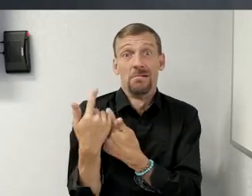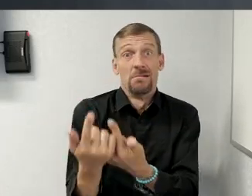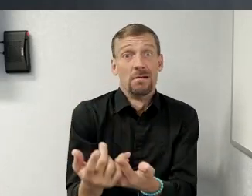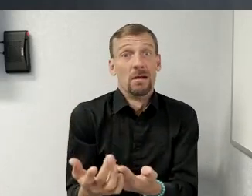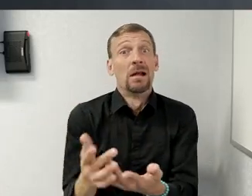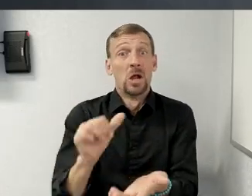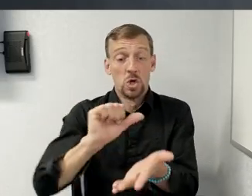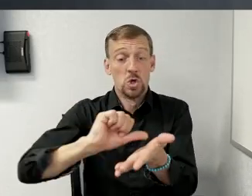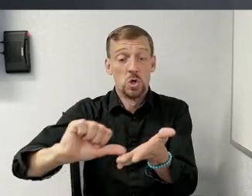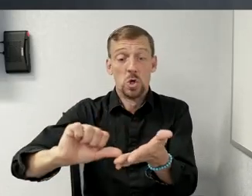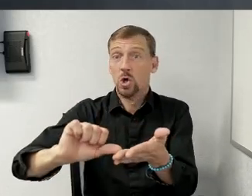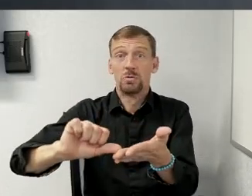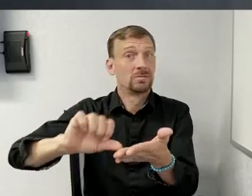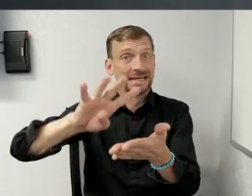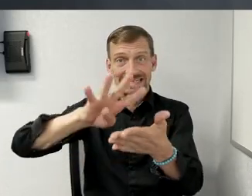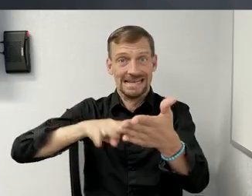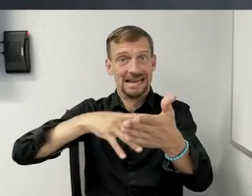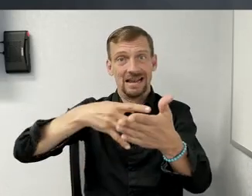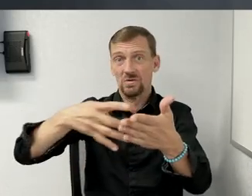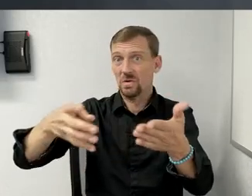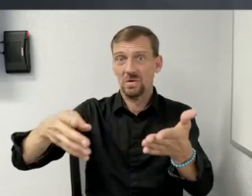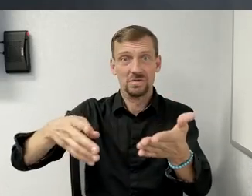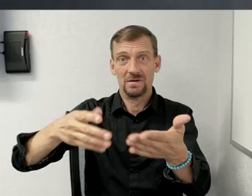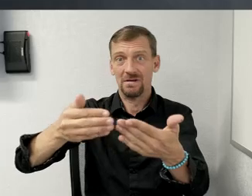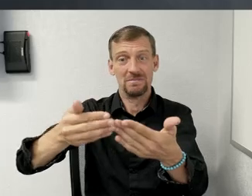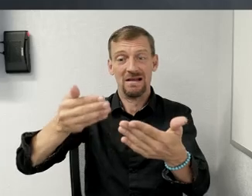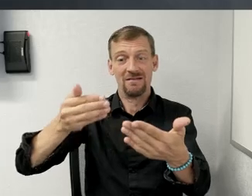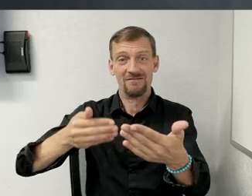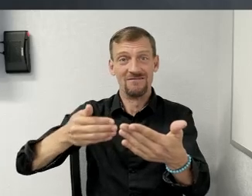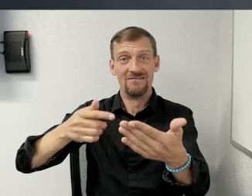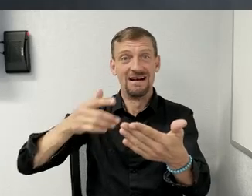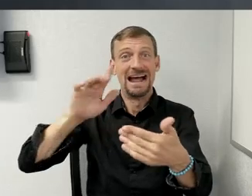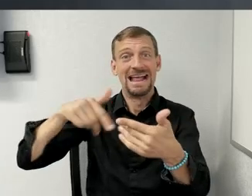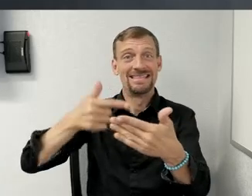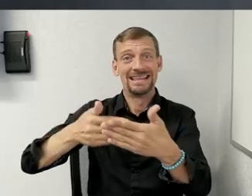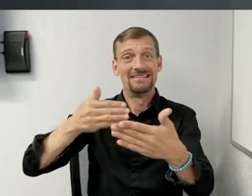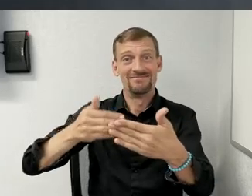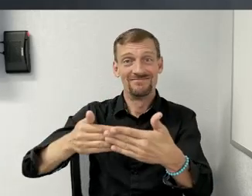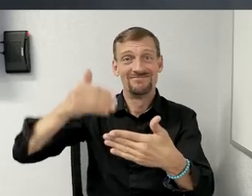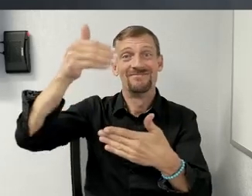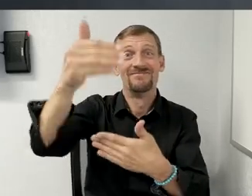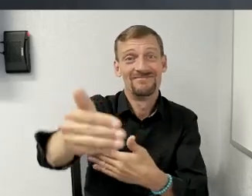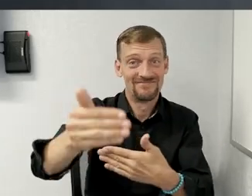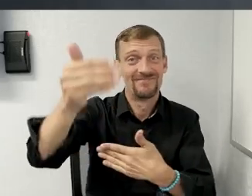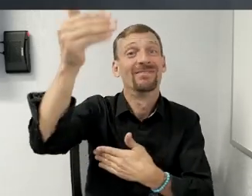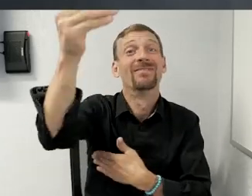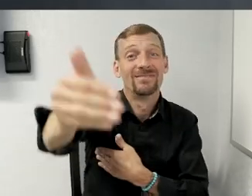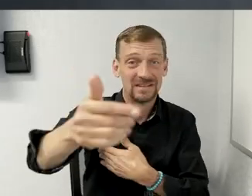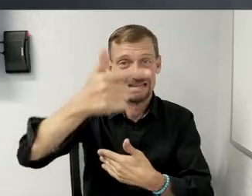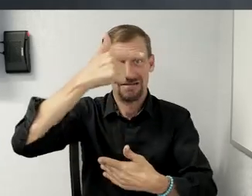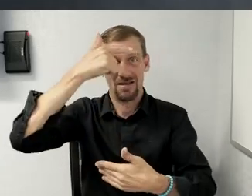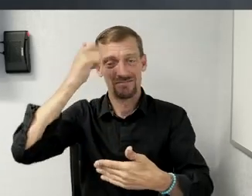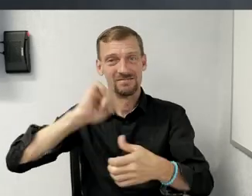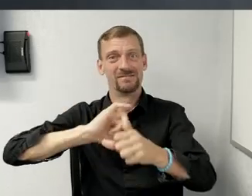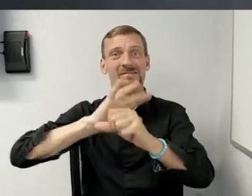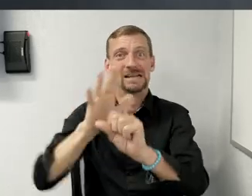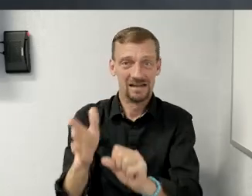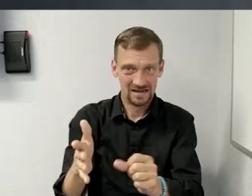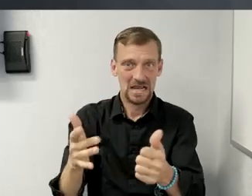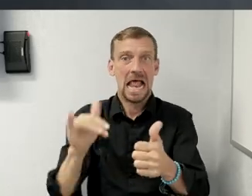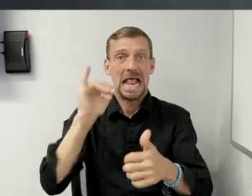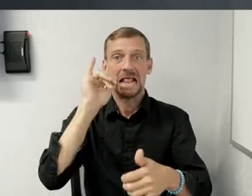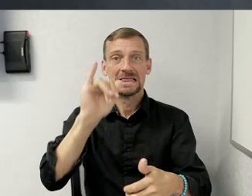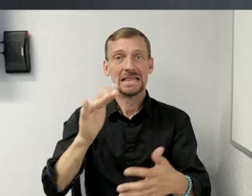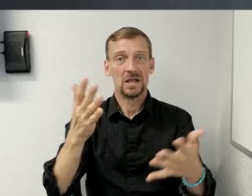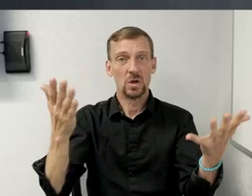Their surgery was scheduled to have, and then it got postponed for 2.5, 3 months. So that